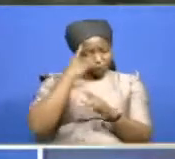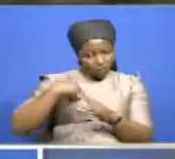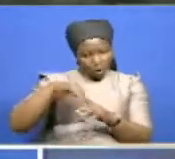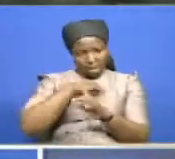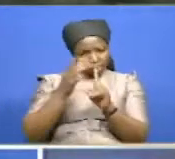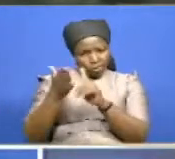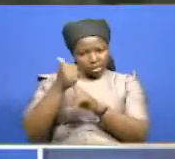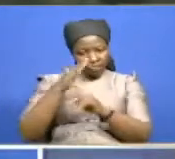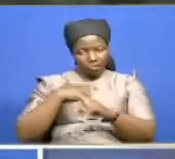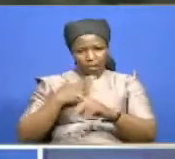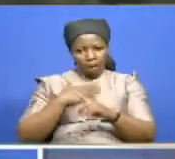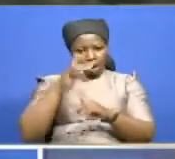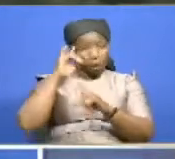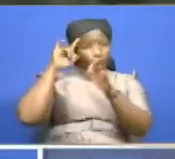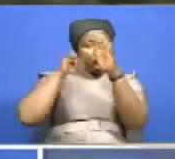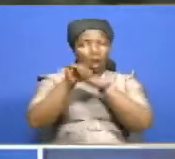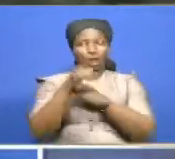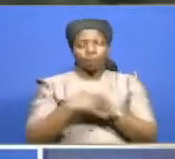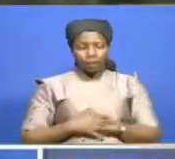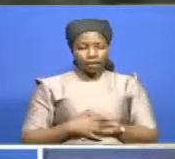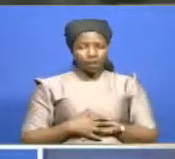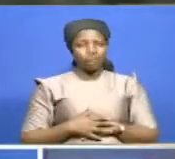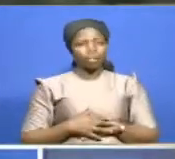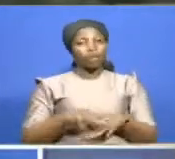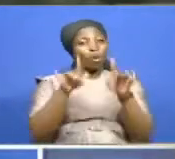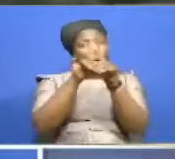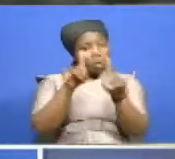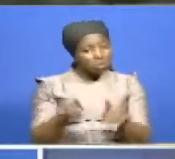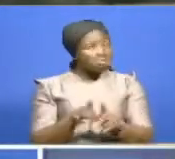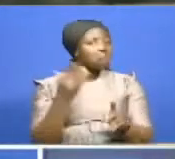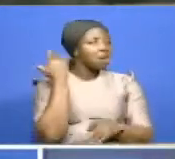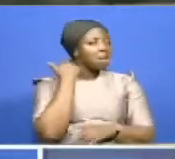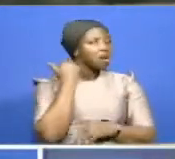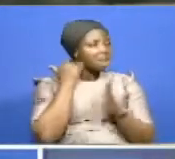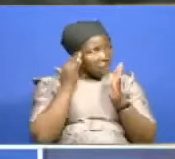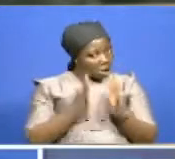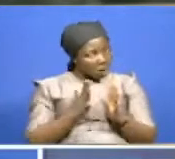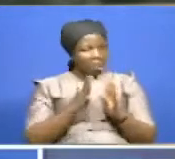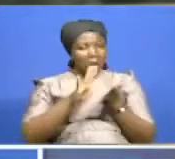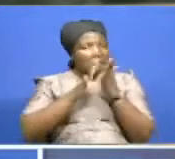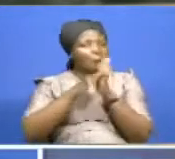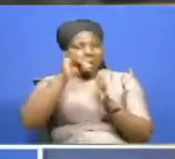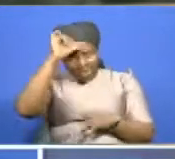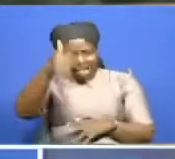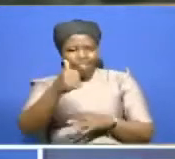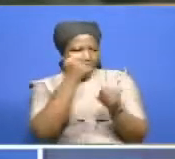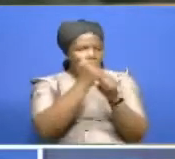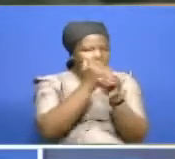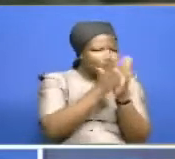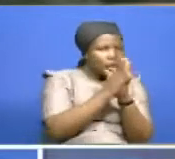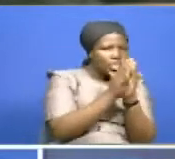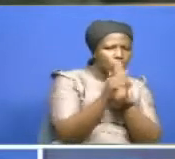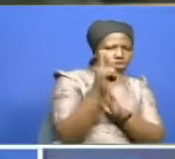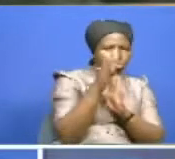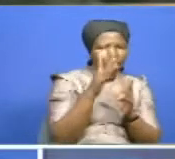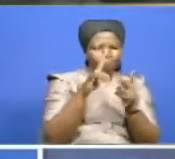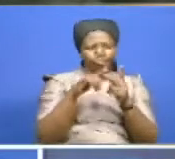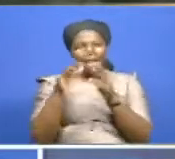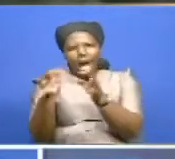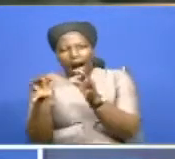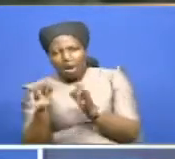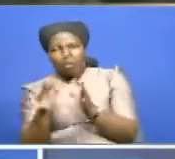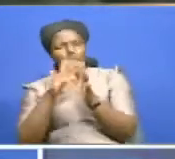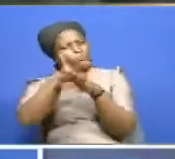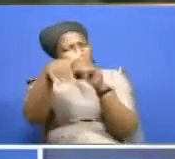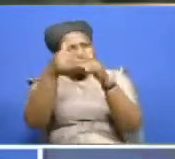let's not kid ourselves, criminals are also getting smarter. They are collaborating with lawyers, with accountants, with all sorts of professionals across the